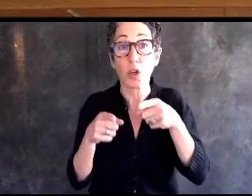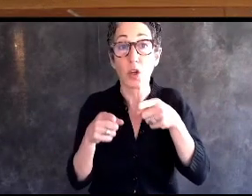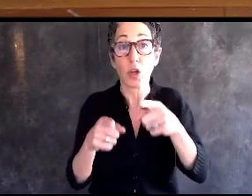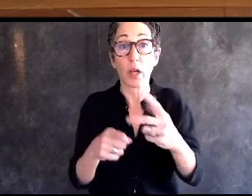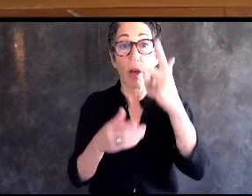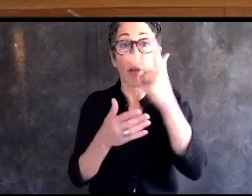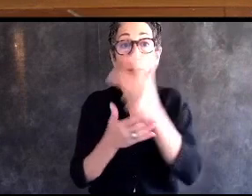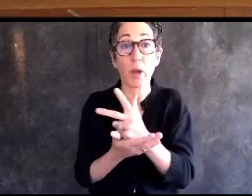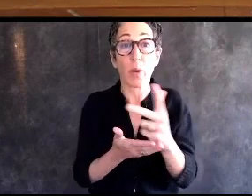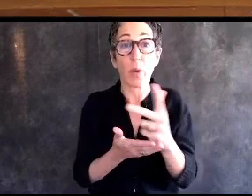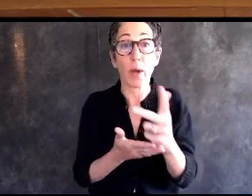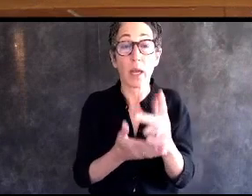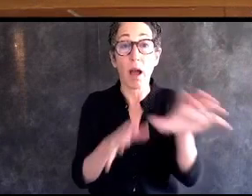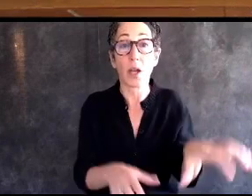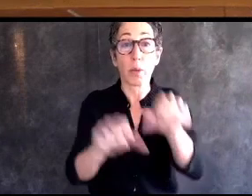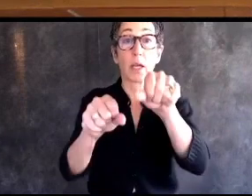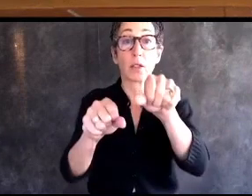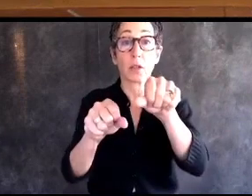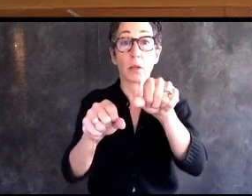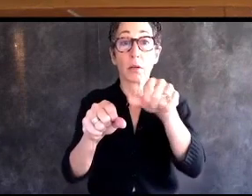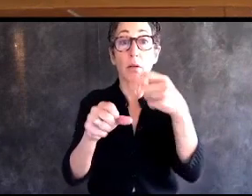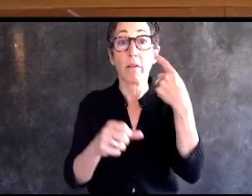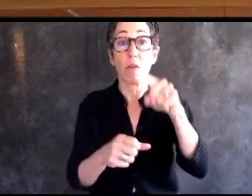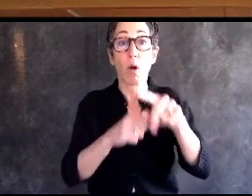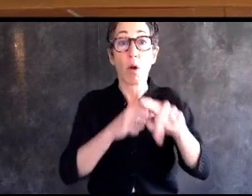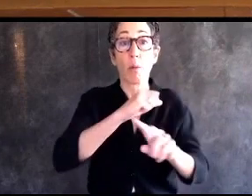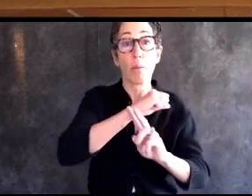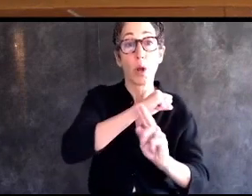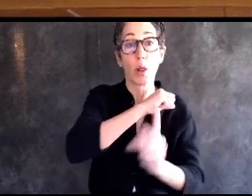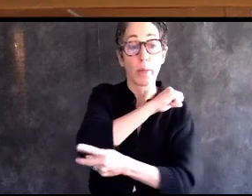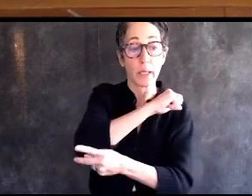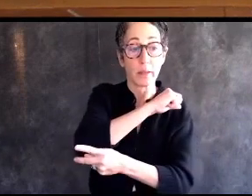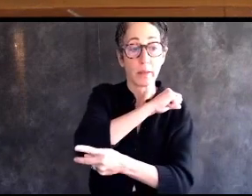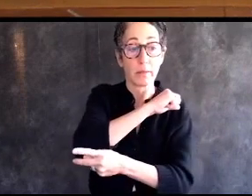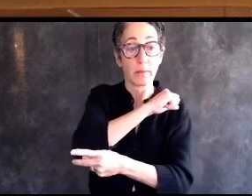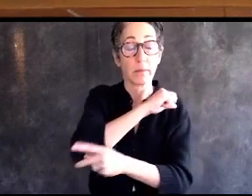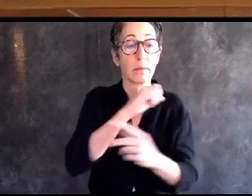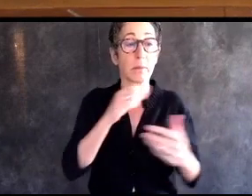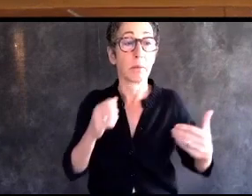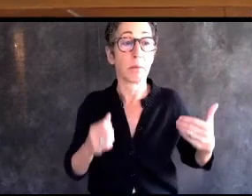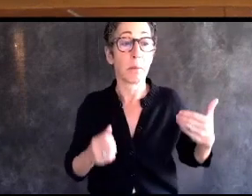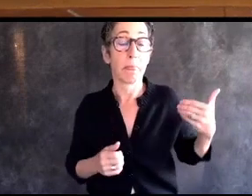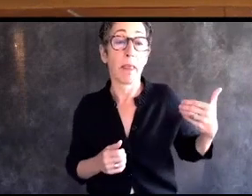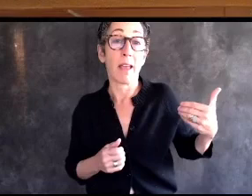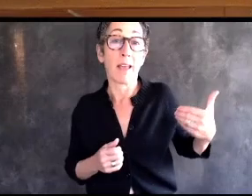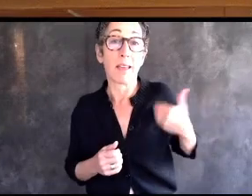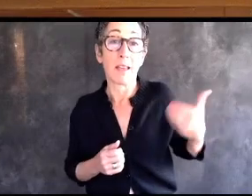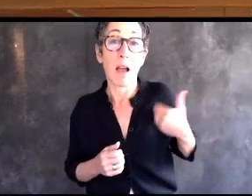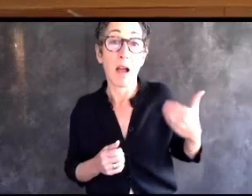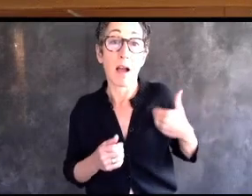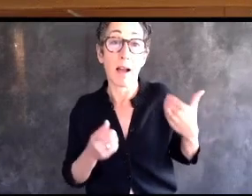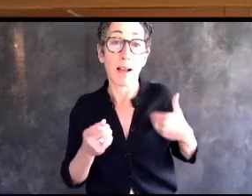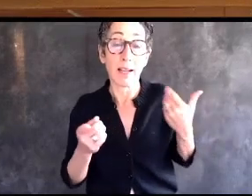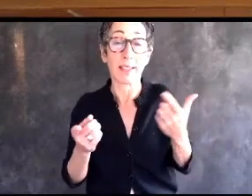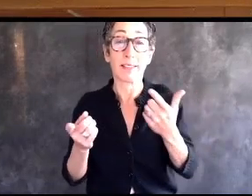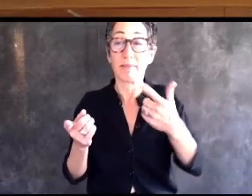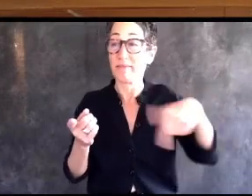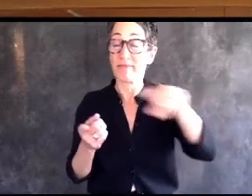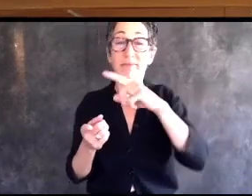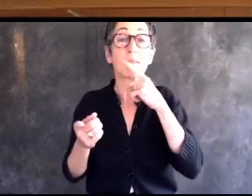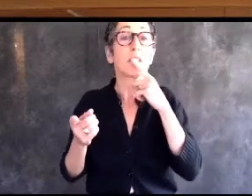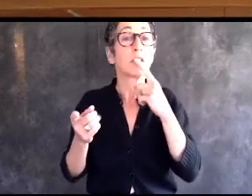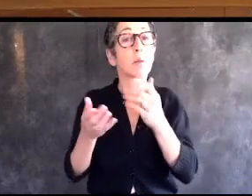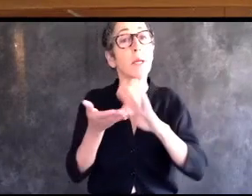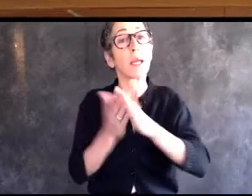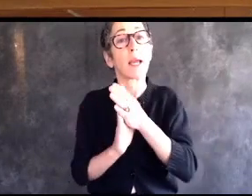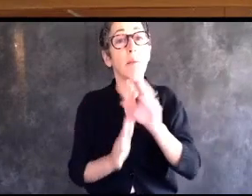Taiwan's parliament. Following this, she became a young advisor to a Taiwanese minister, and after ensuing election, a minister